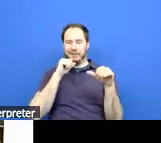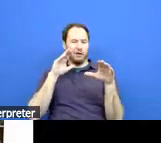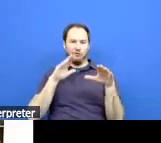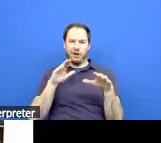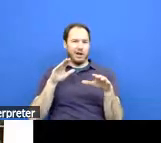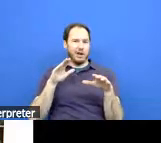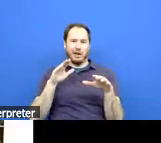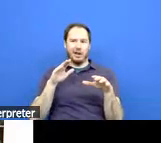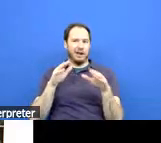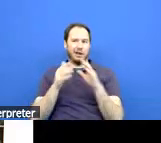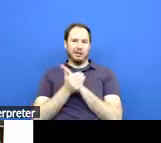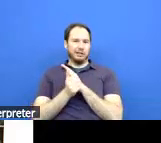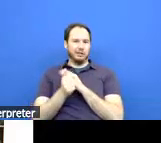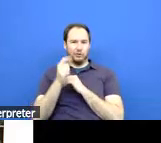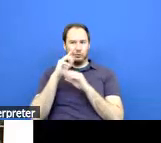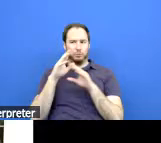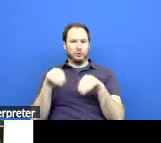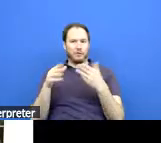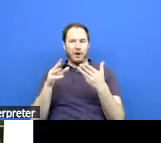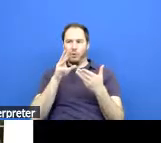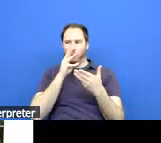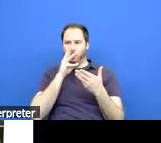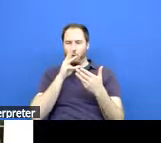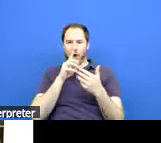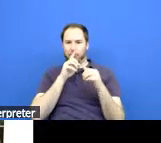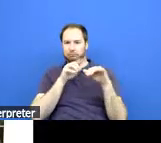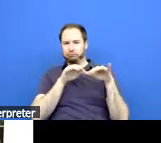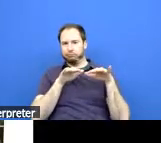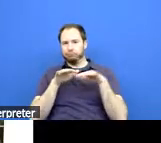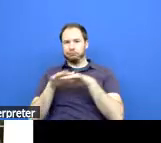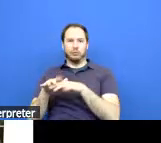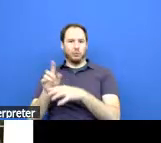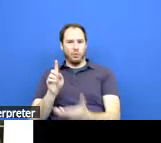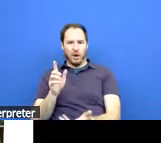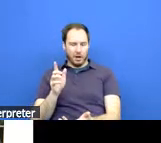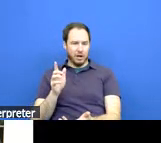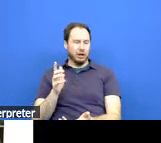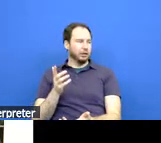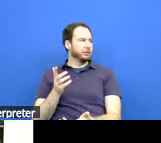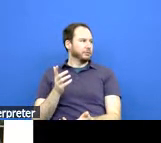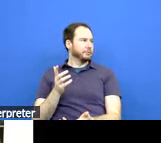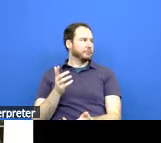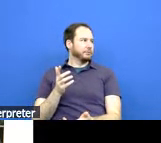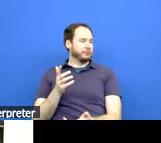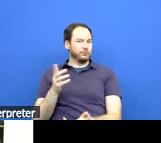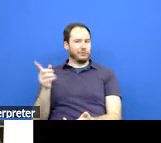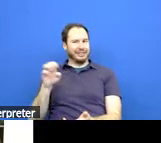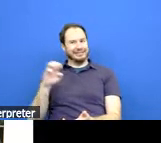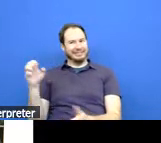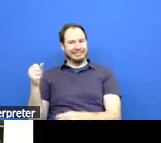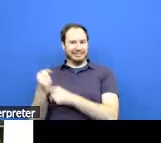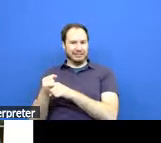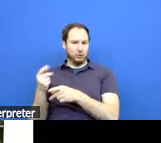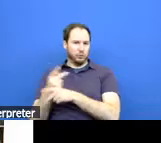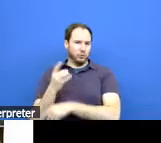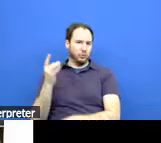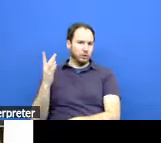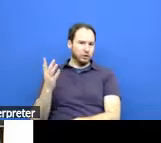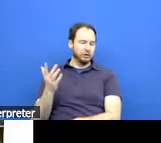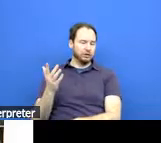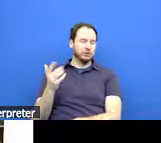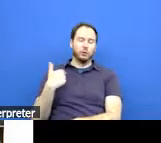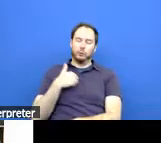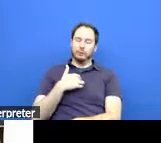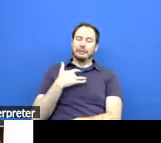job in providing a place for the water to run off to, especially, as you mentioned, to the people to the east. So one of the things that